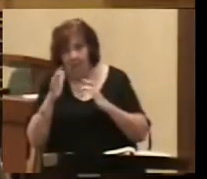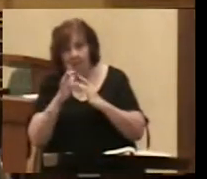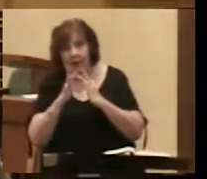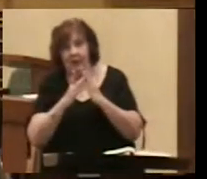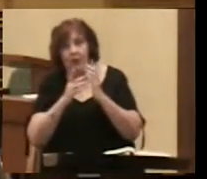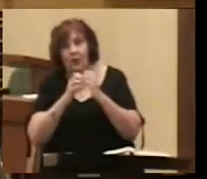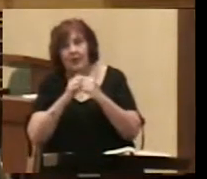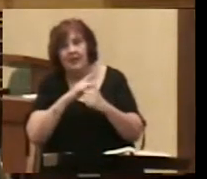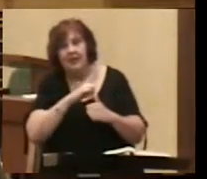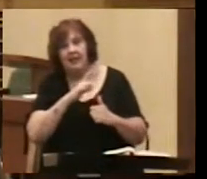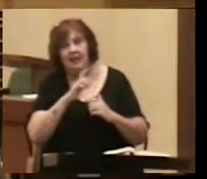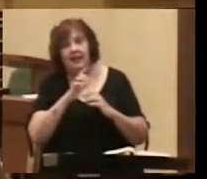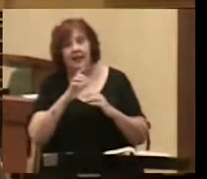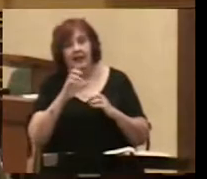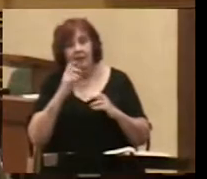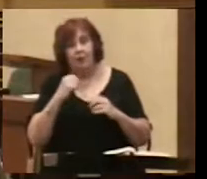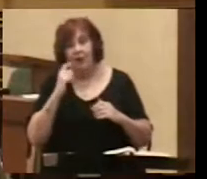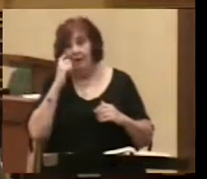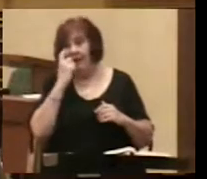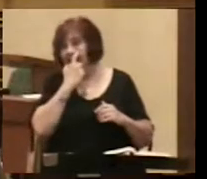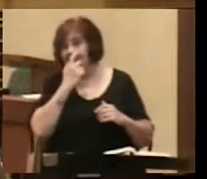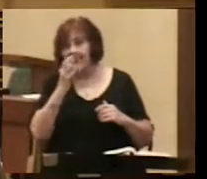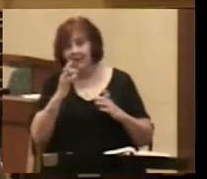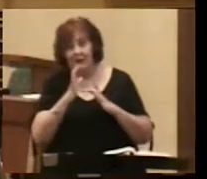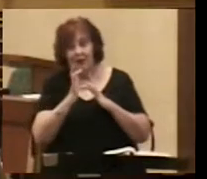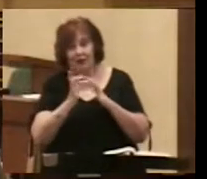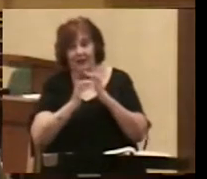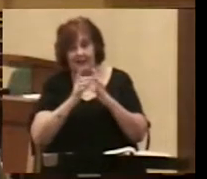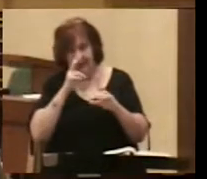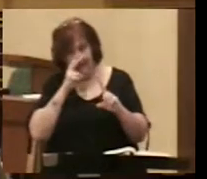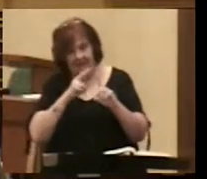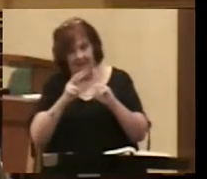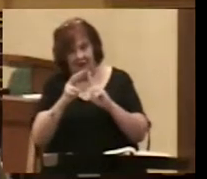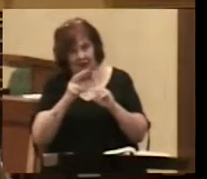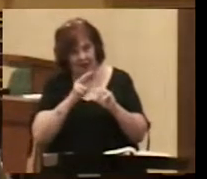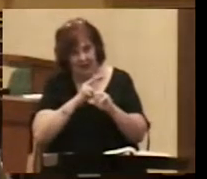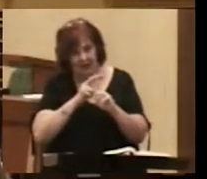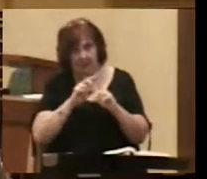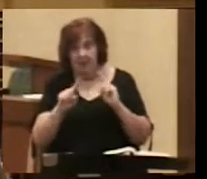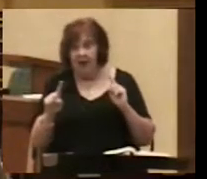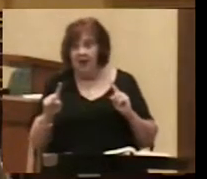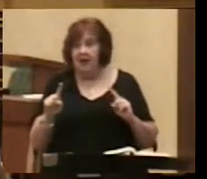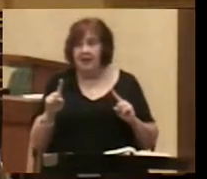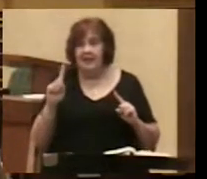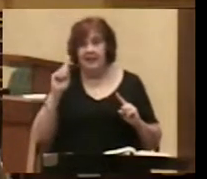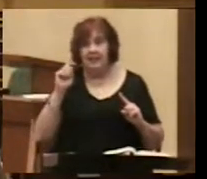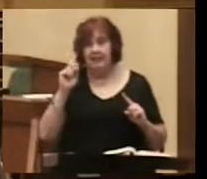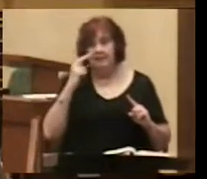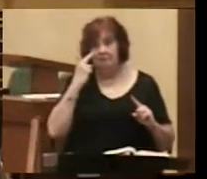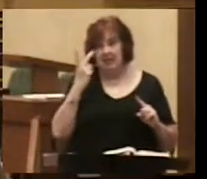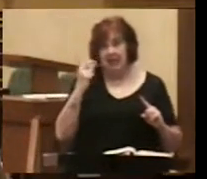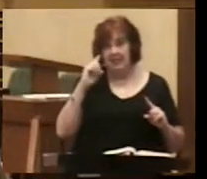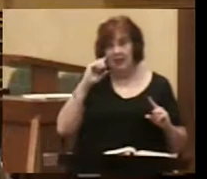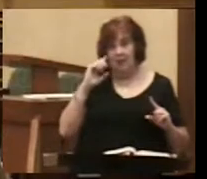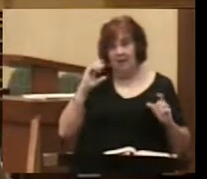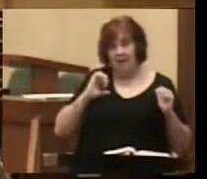Jesus lenses on them. But if that's what Sight and Sound Theater is doing,